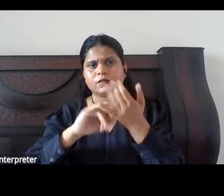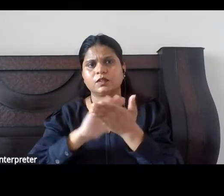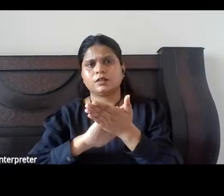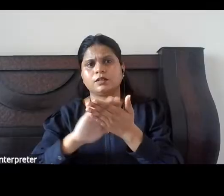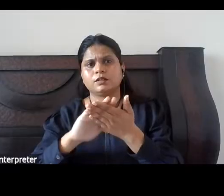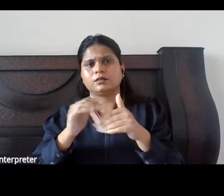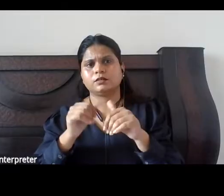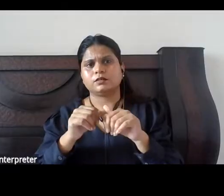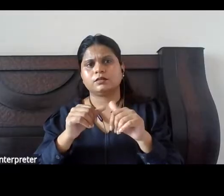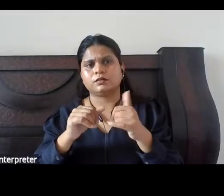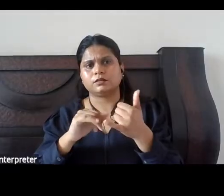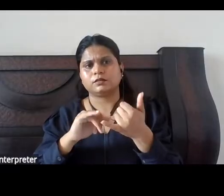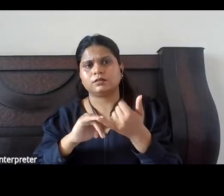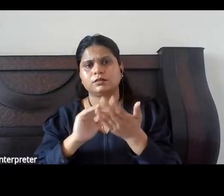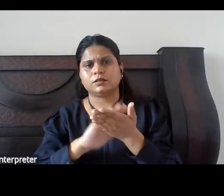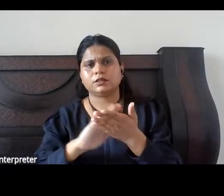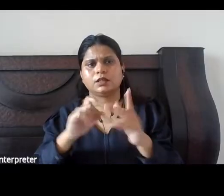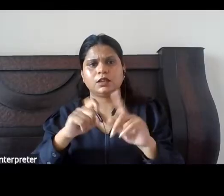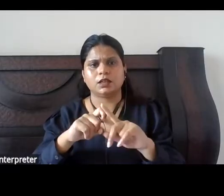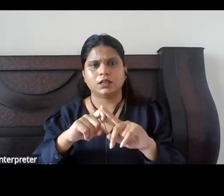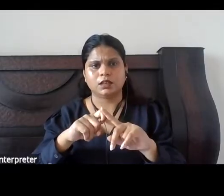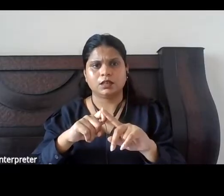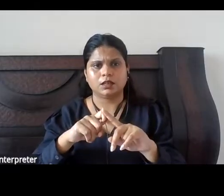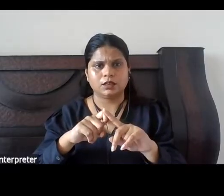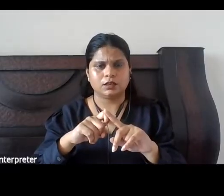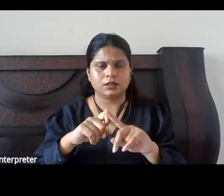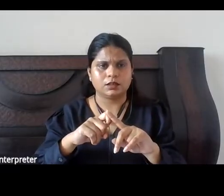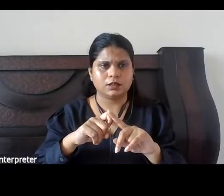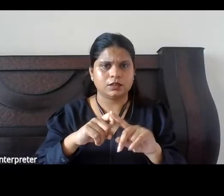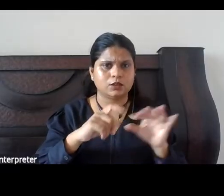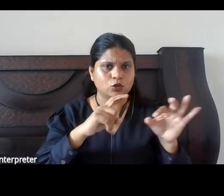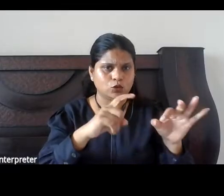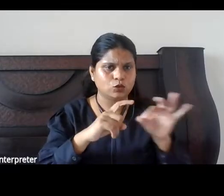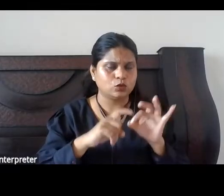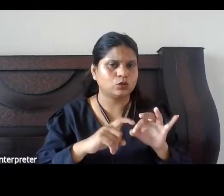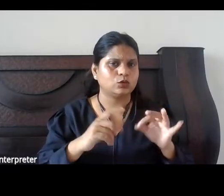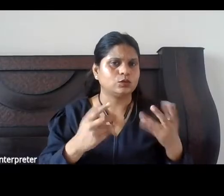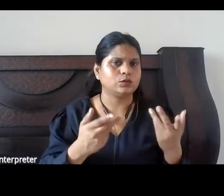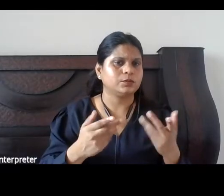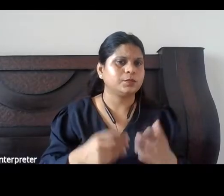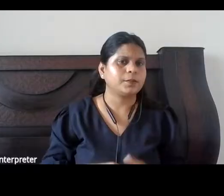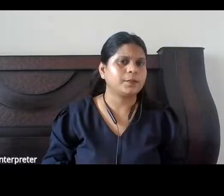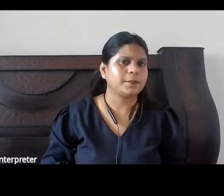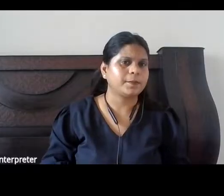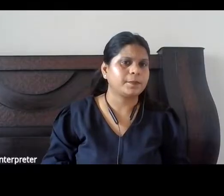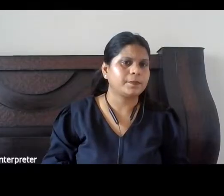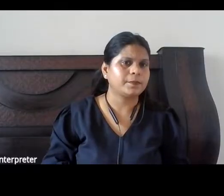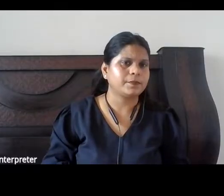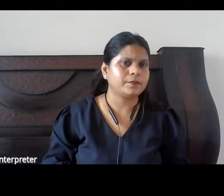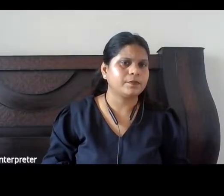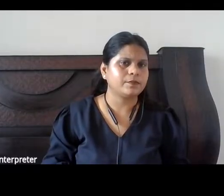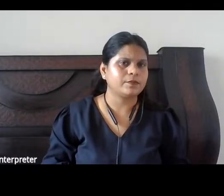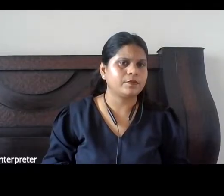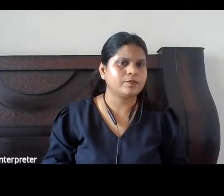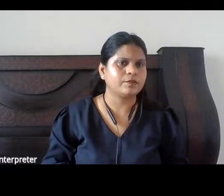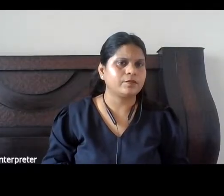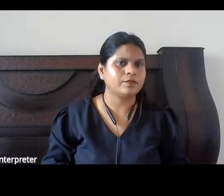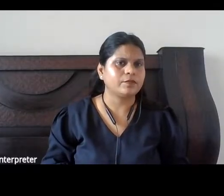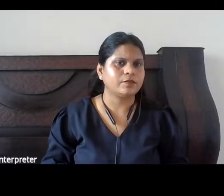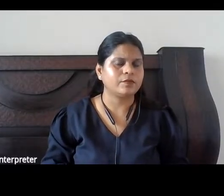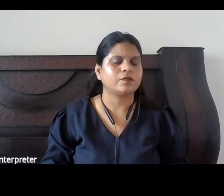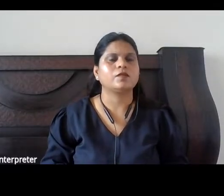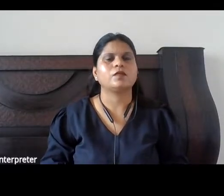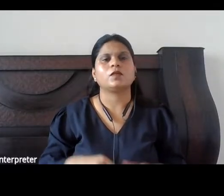Yeah, sorry. Okay. As I understand, the question is, do they What? count homeless? Is that the question? Yeah, homeless and